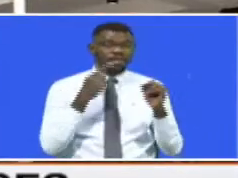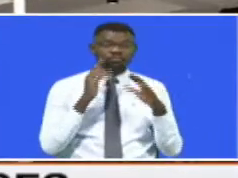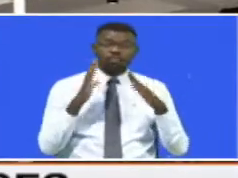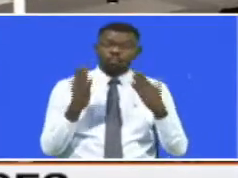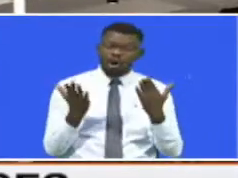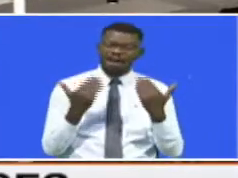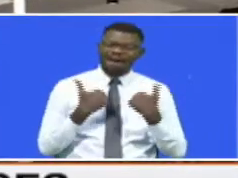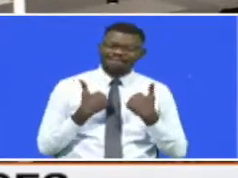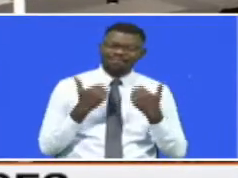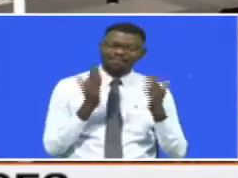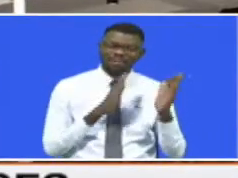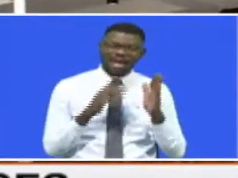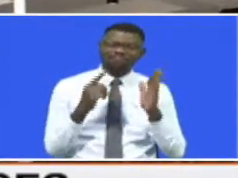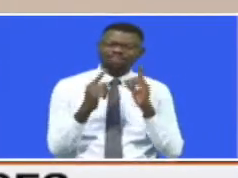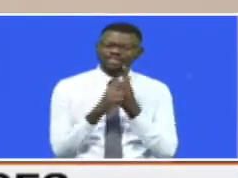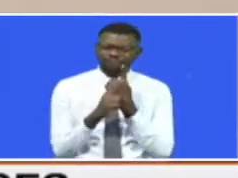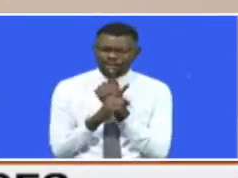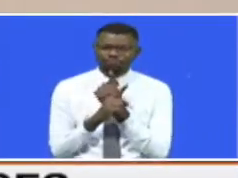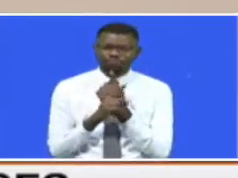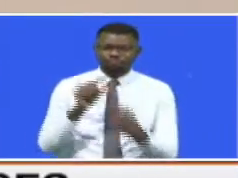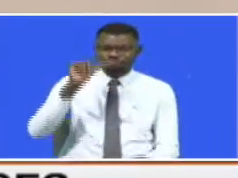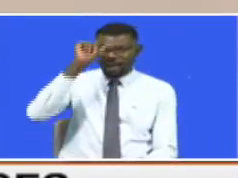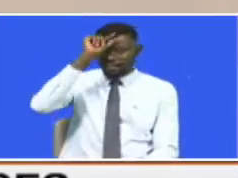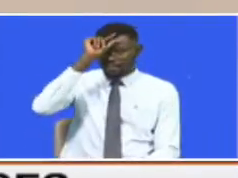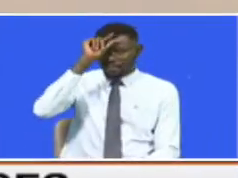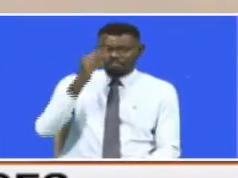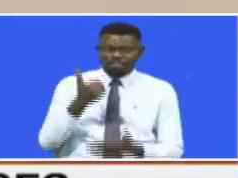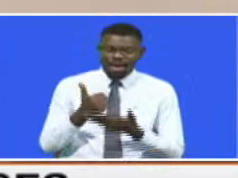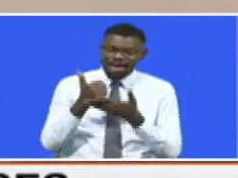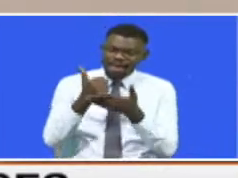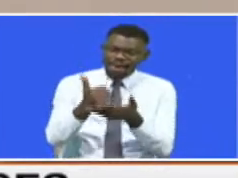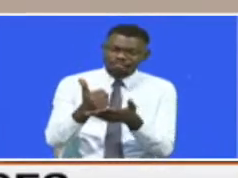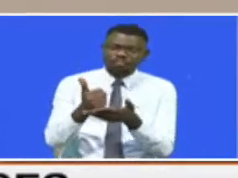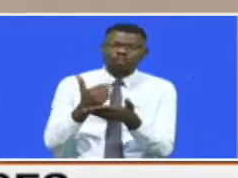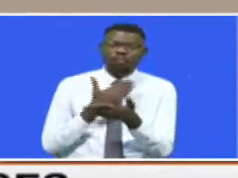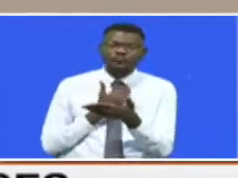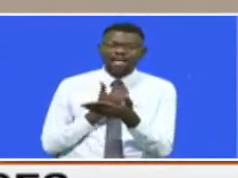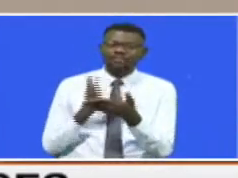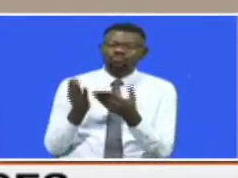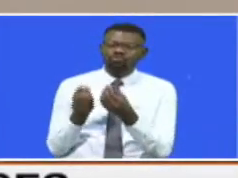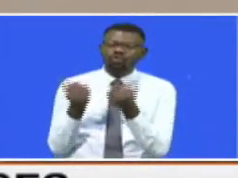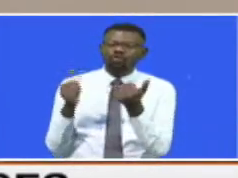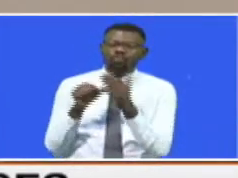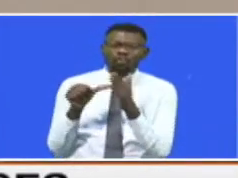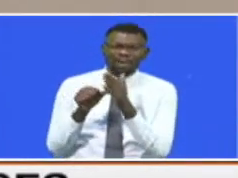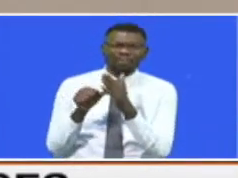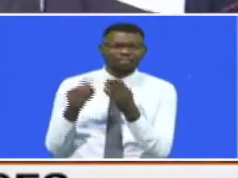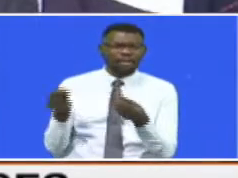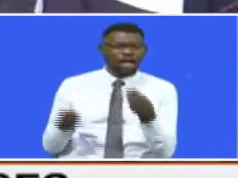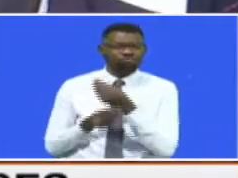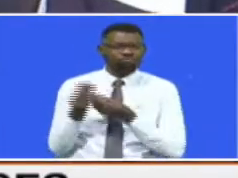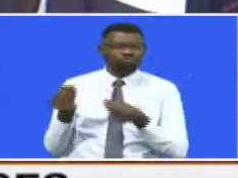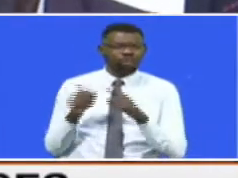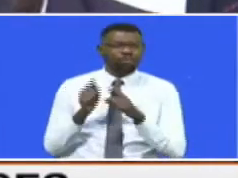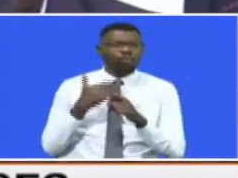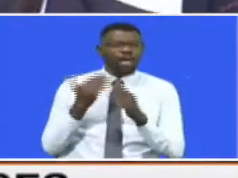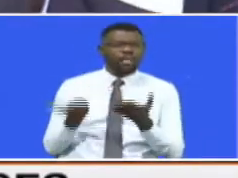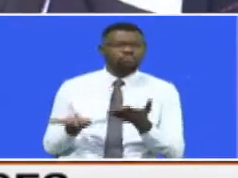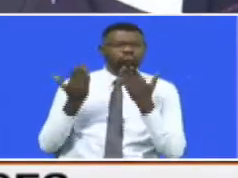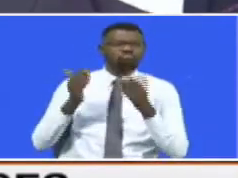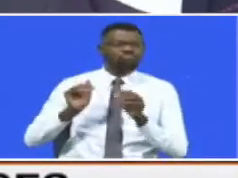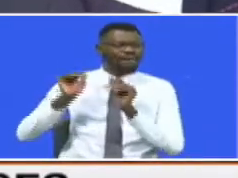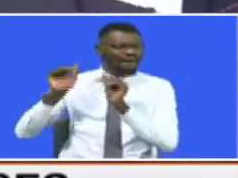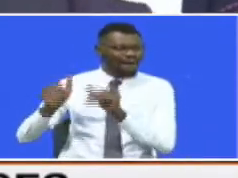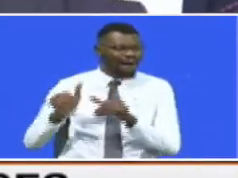a raft of measures his administration has put in place to combat the high cost of living by revamping the agriculture sector.